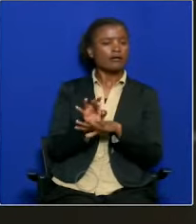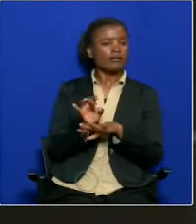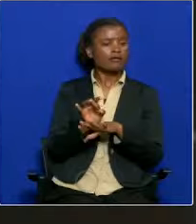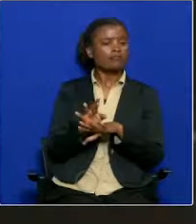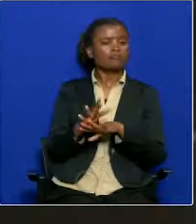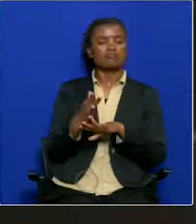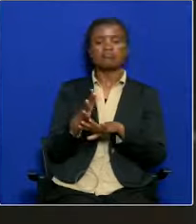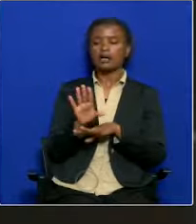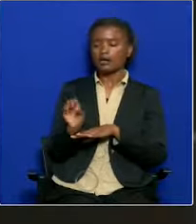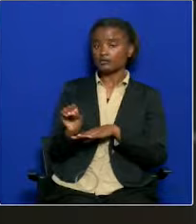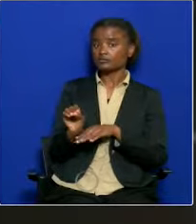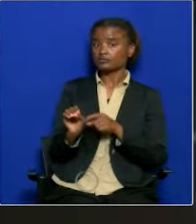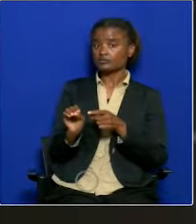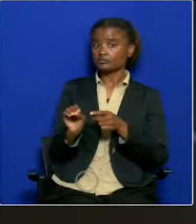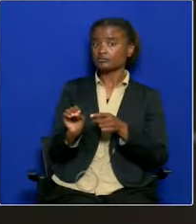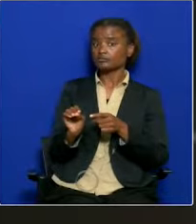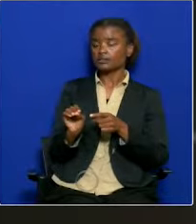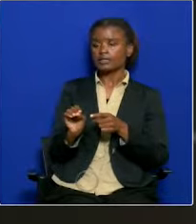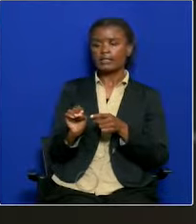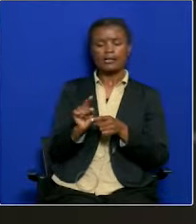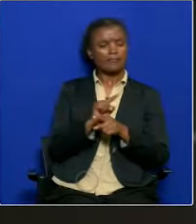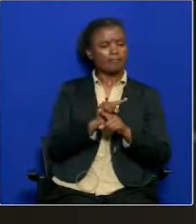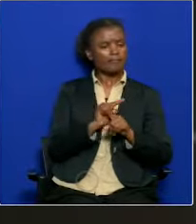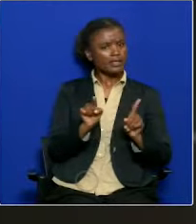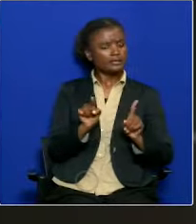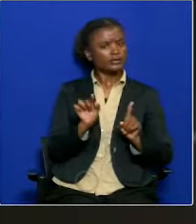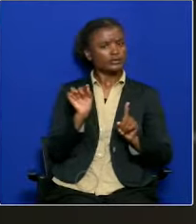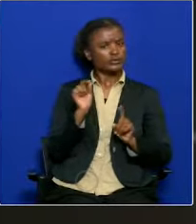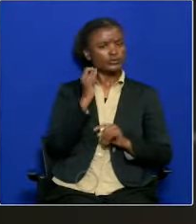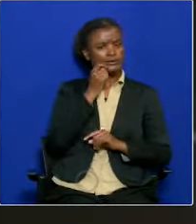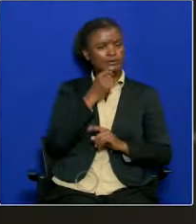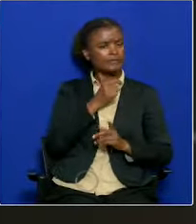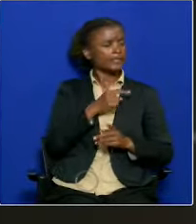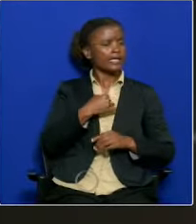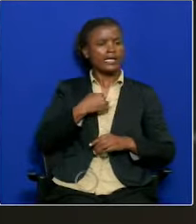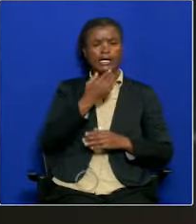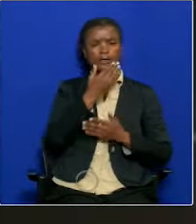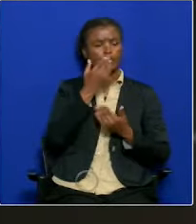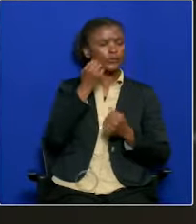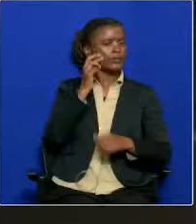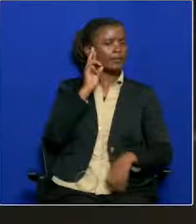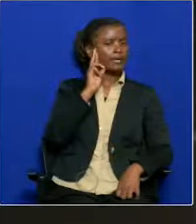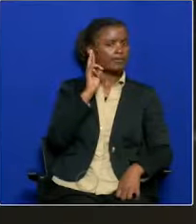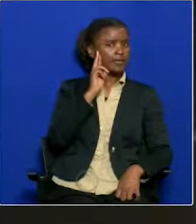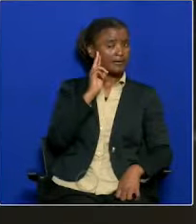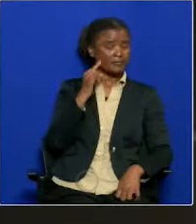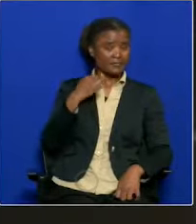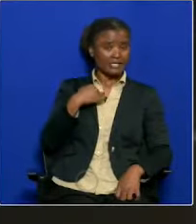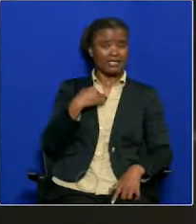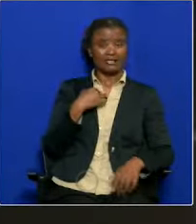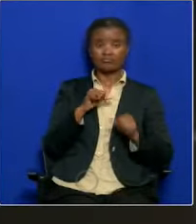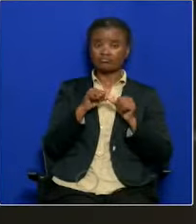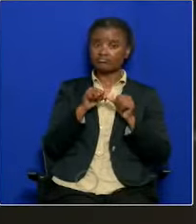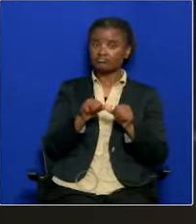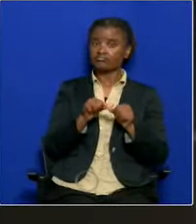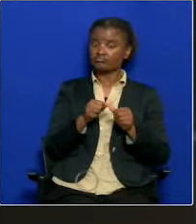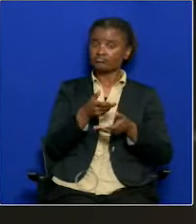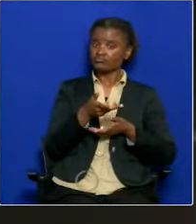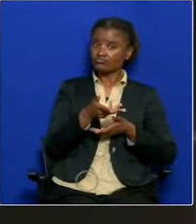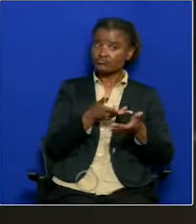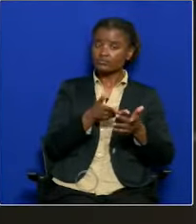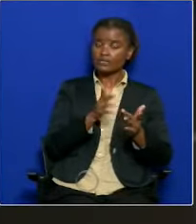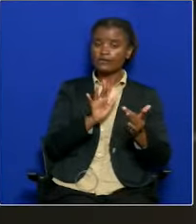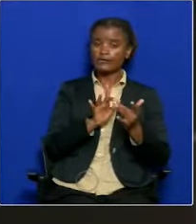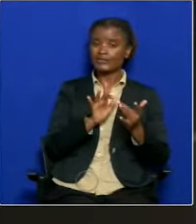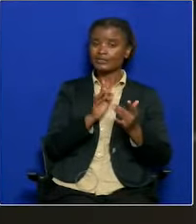as I don't recall that I was in frequent contact with him, I don't recall receiving